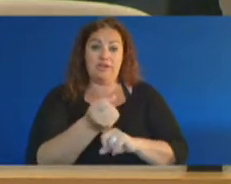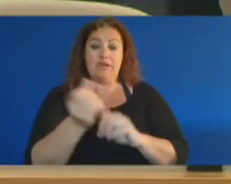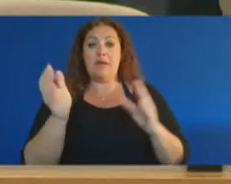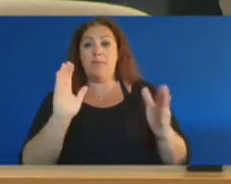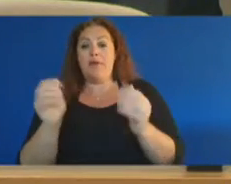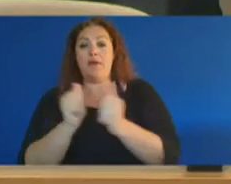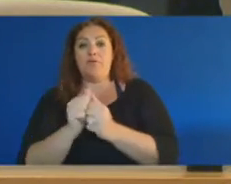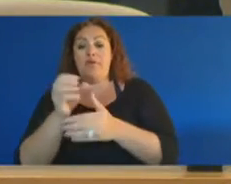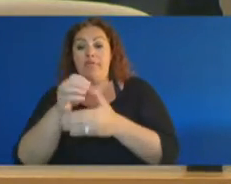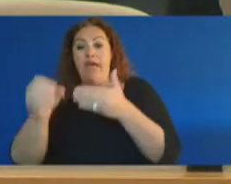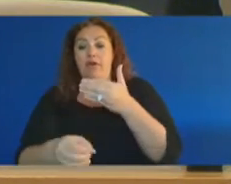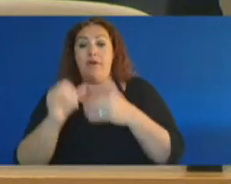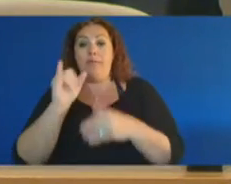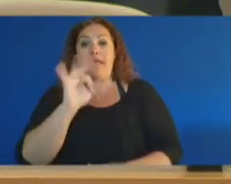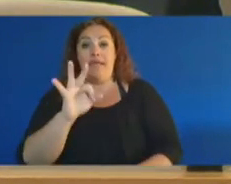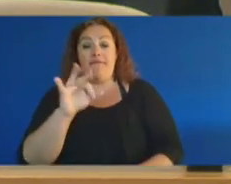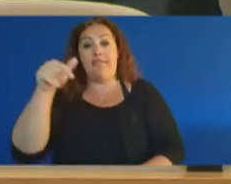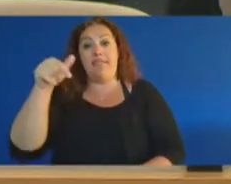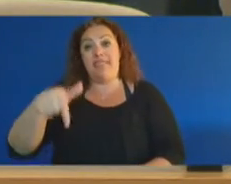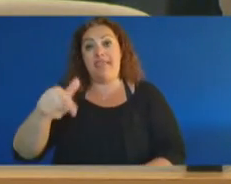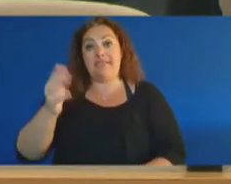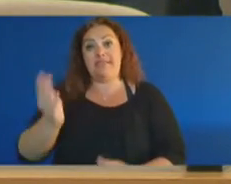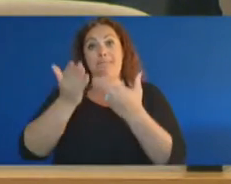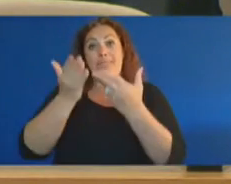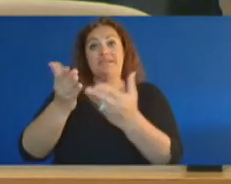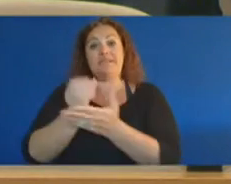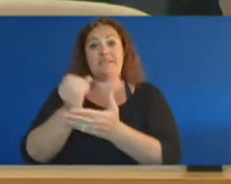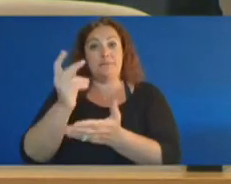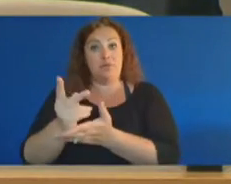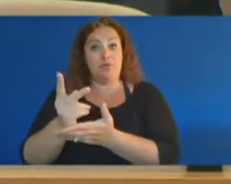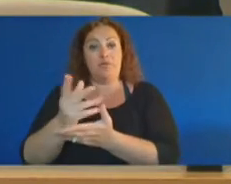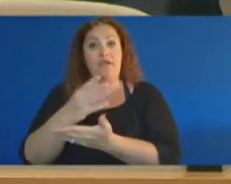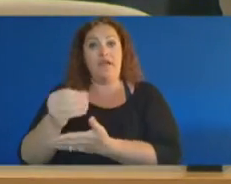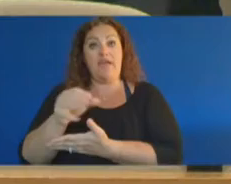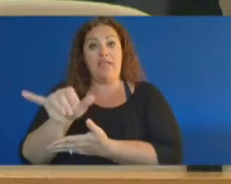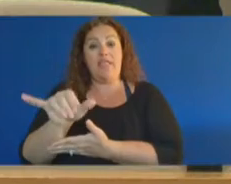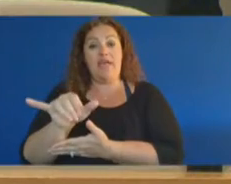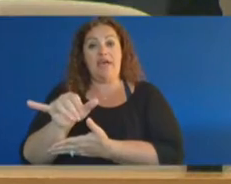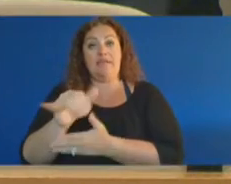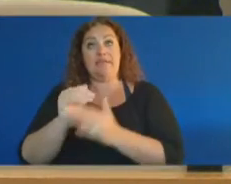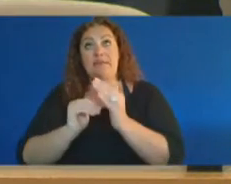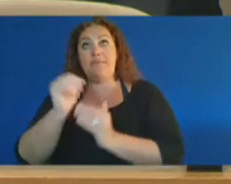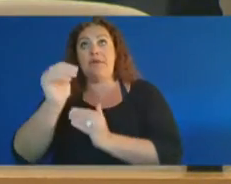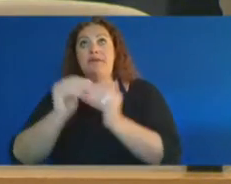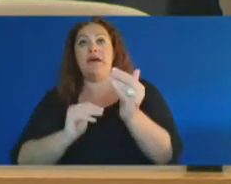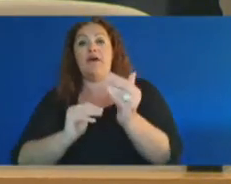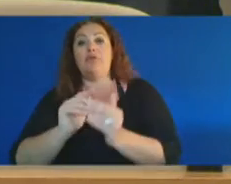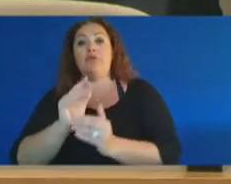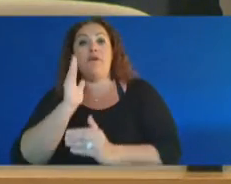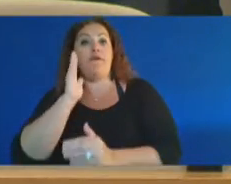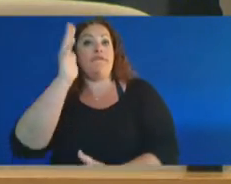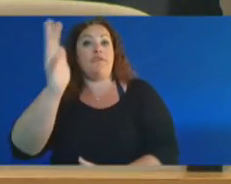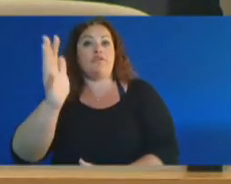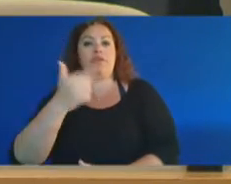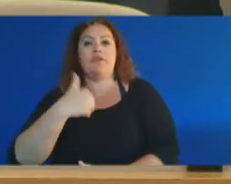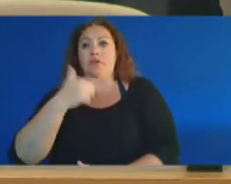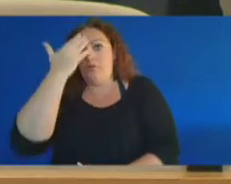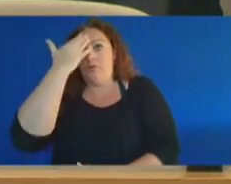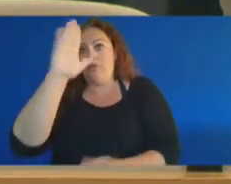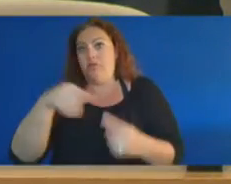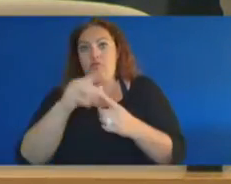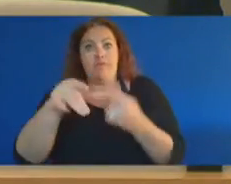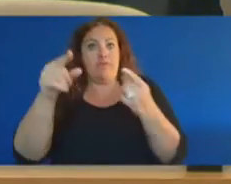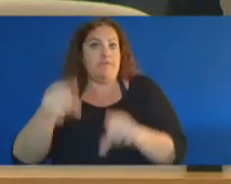outcome if this petition is approved and it's built out at some future date we don't always know when those dates